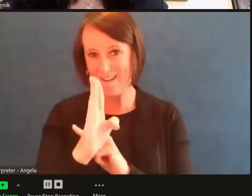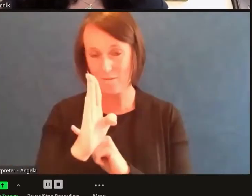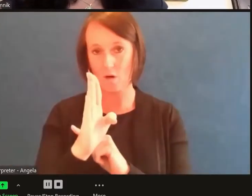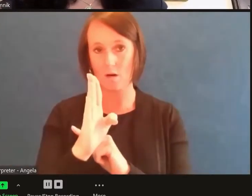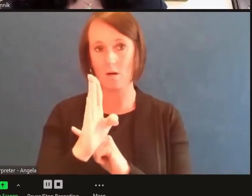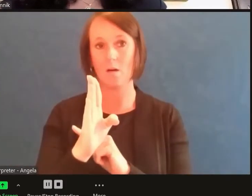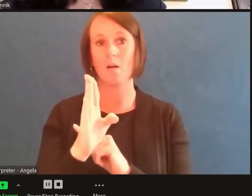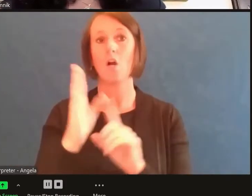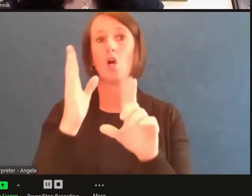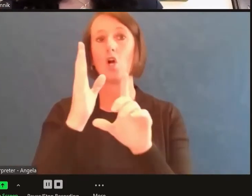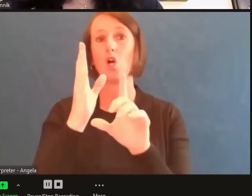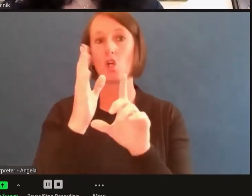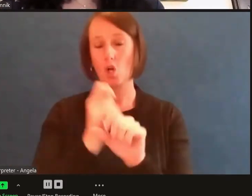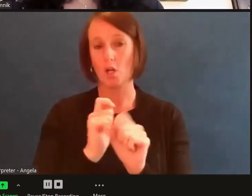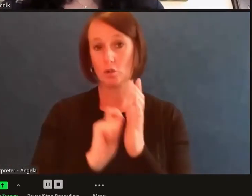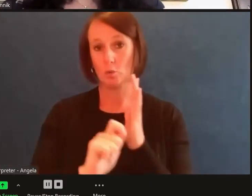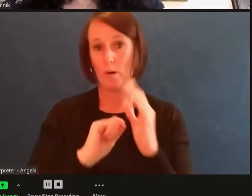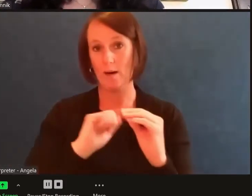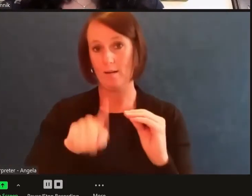would love to write one day?